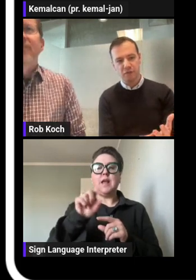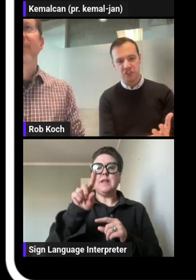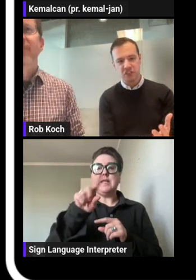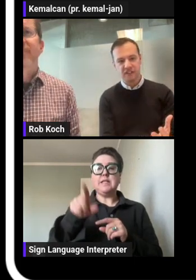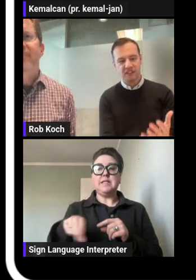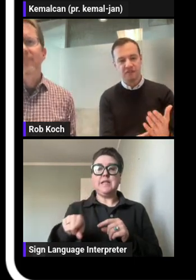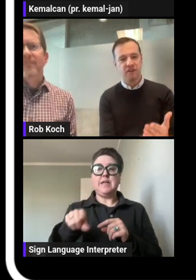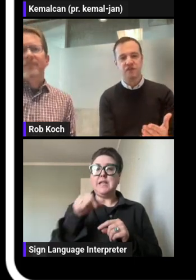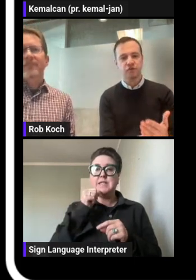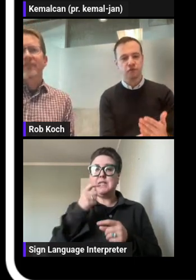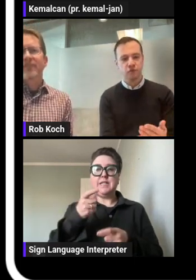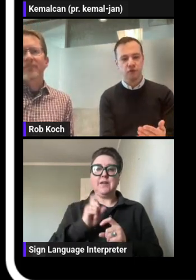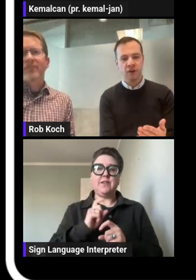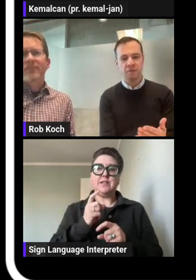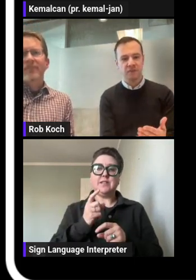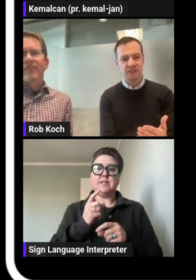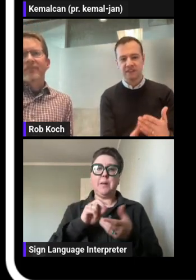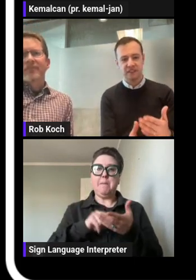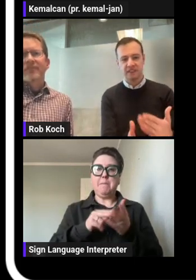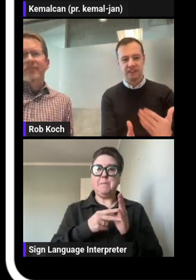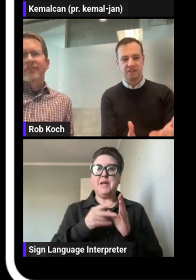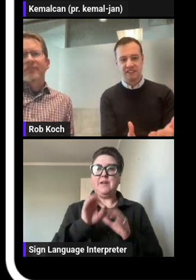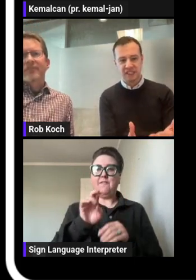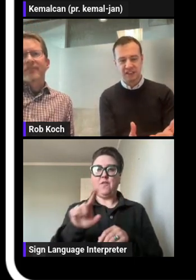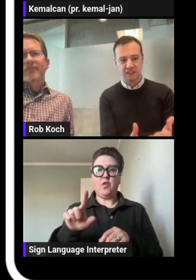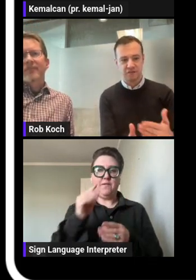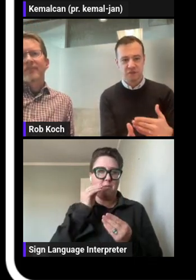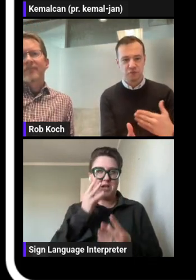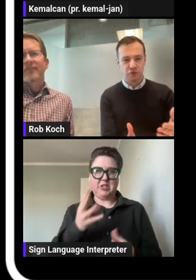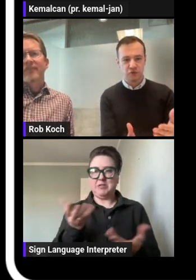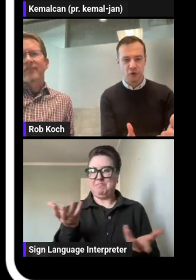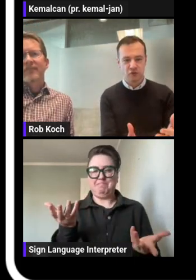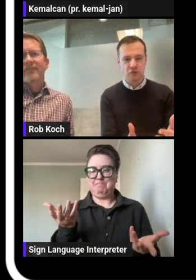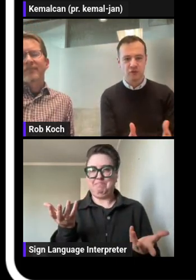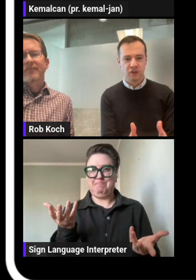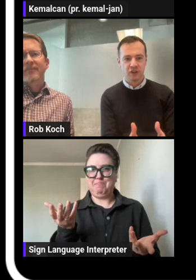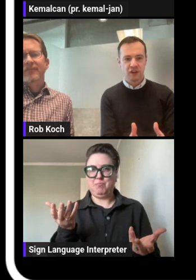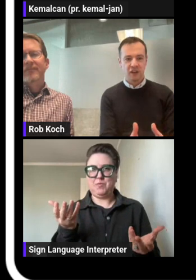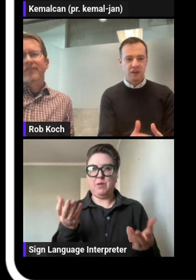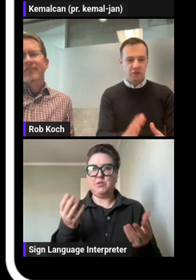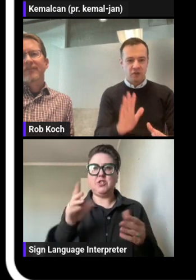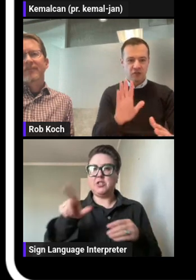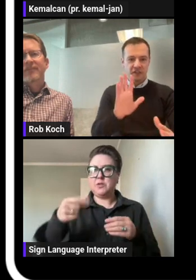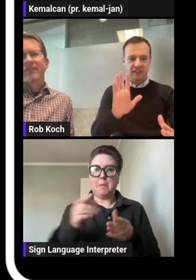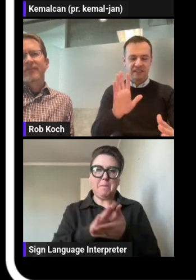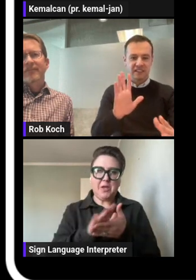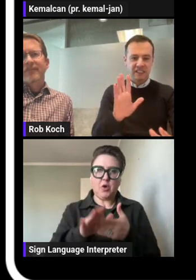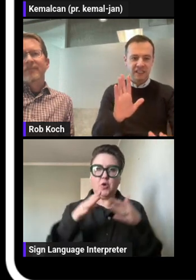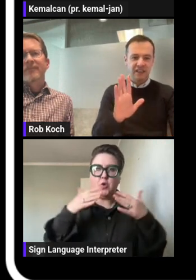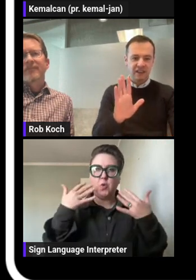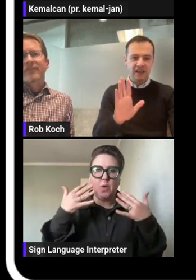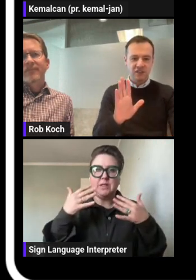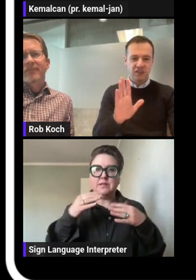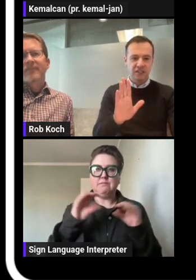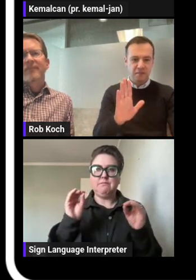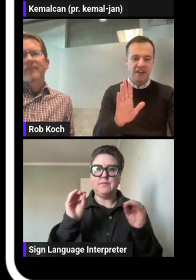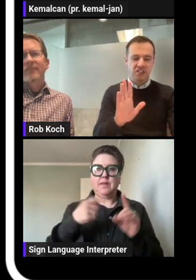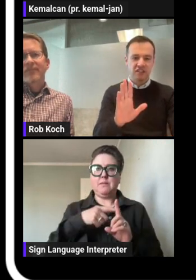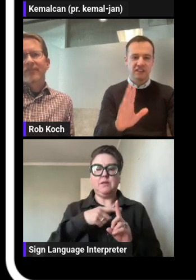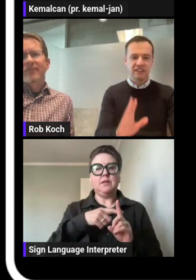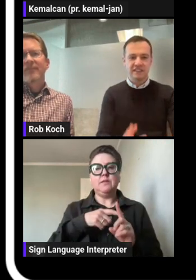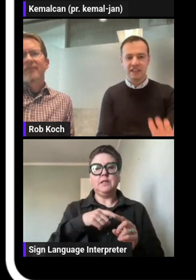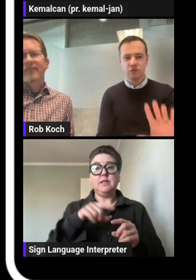meaningful information. It didn't give us signal. It was pure noise, because Z, as